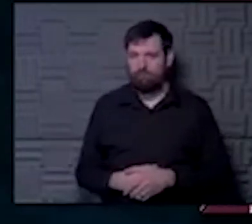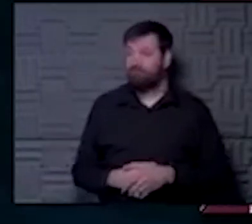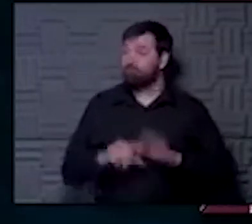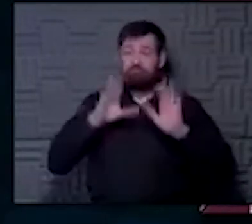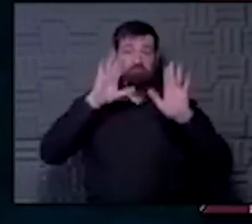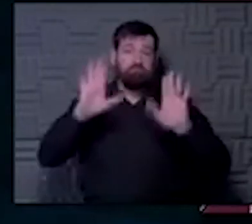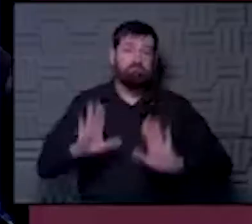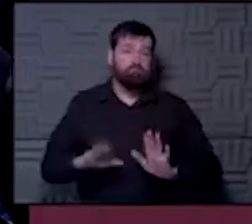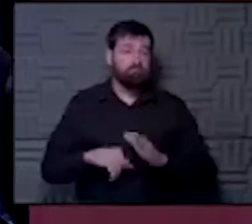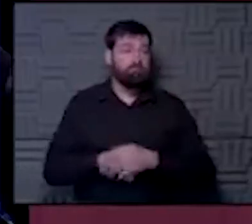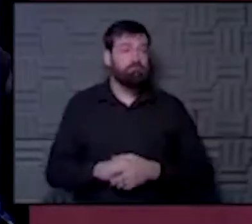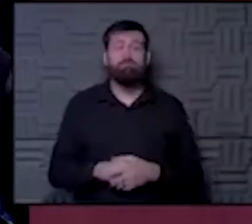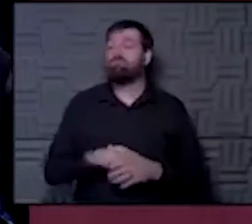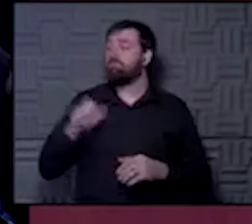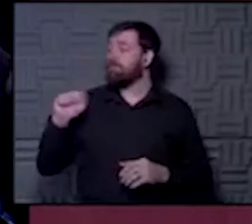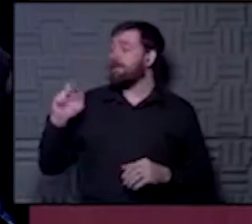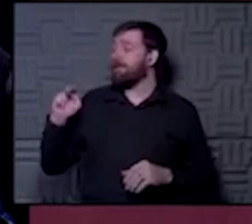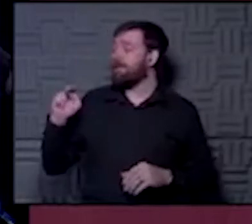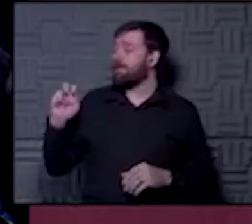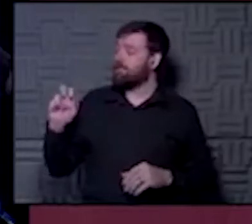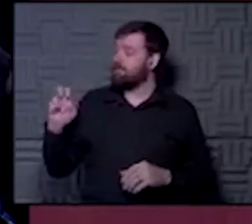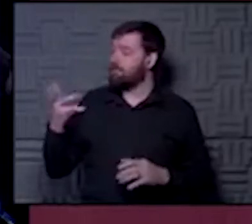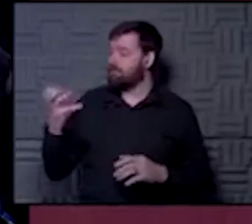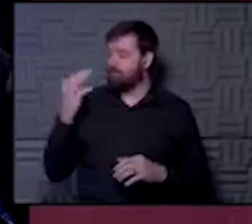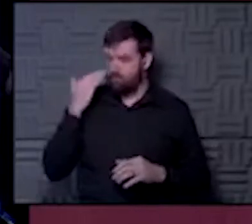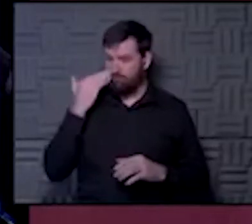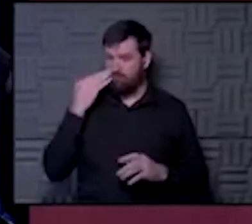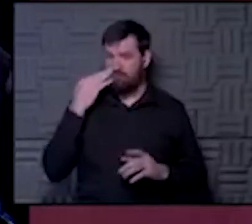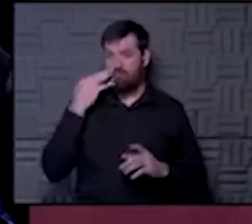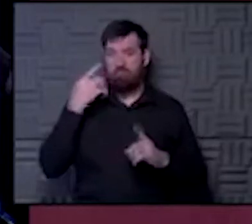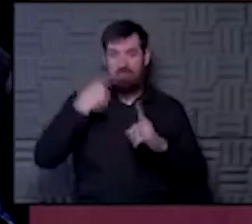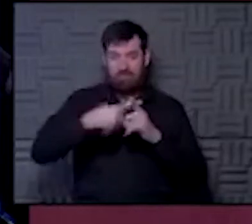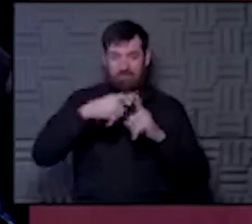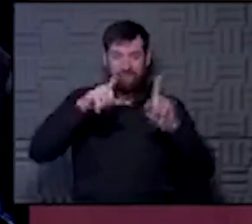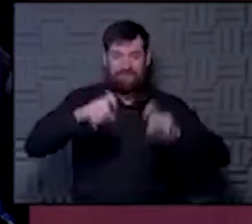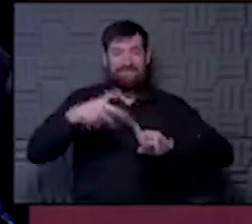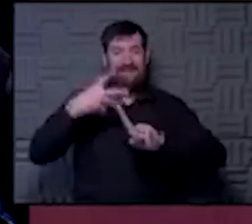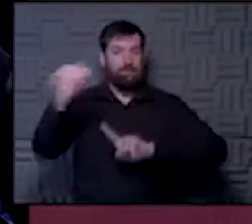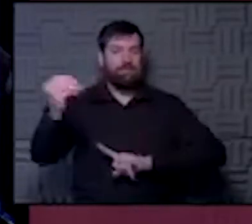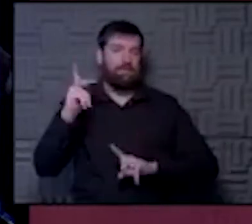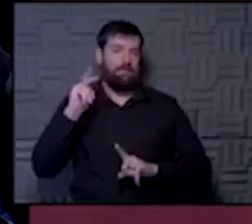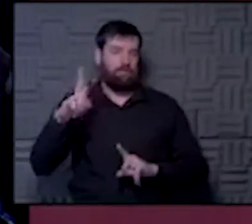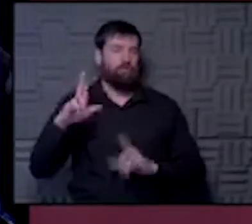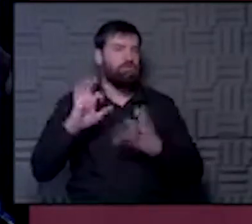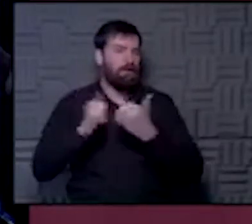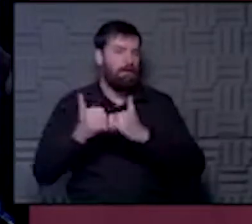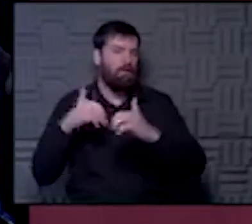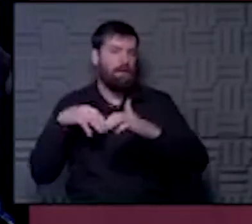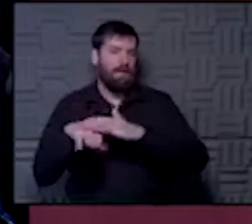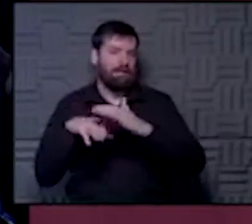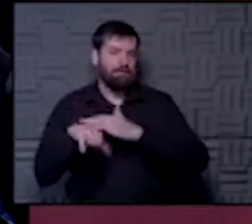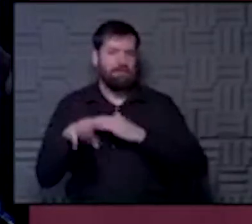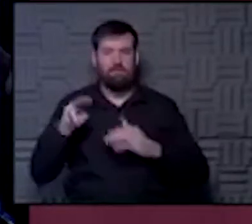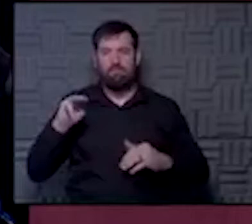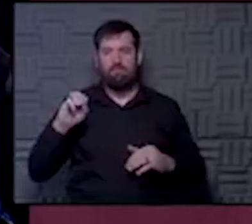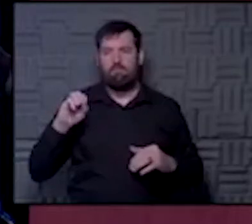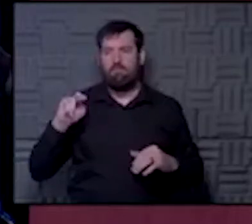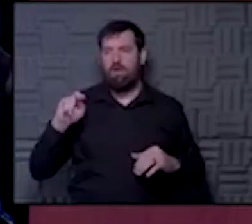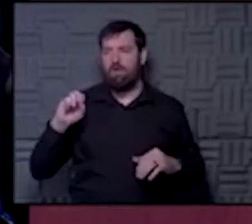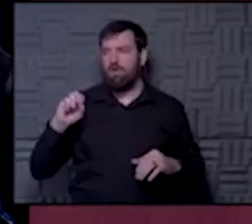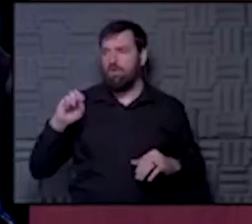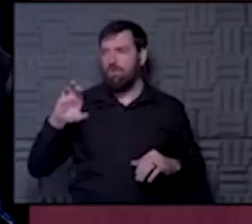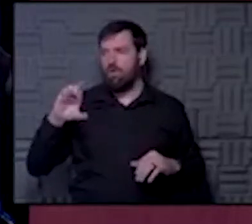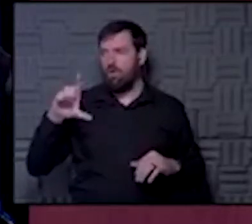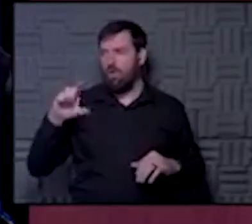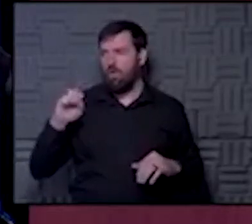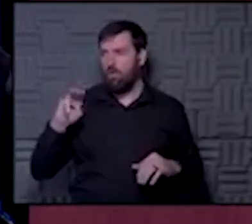Awesome. Ann wants to know if someone has their positive test outside of the KU system, how can they access monoclonal antibody therapy? Oh,